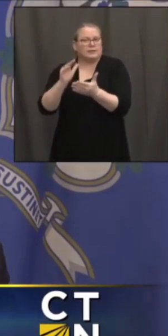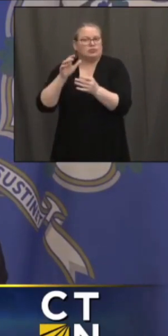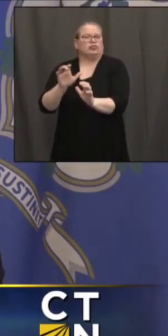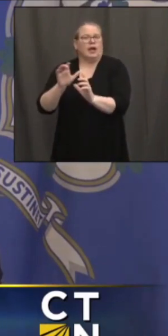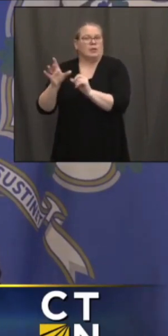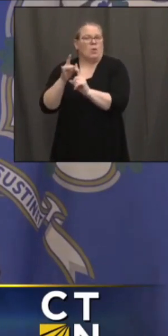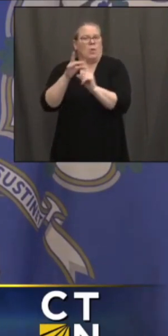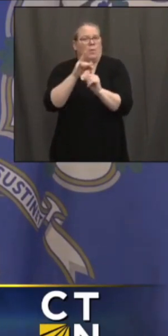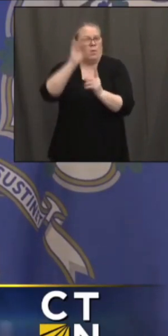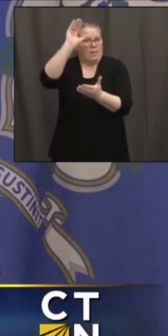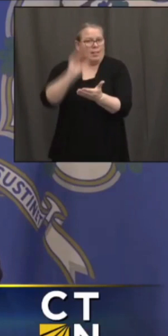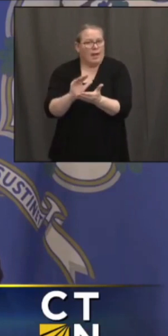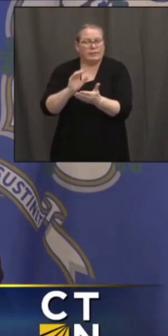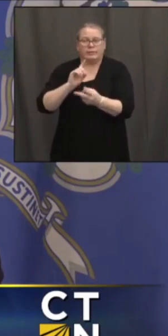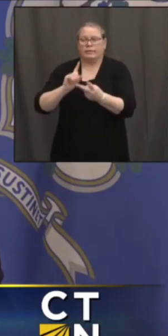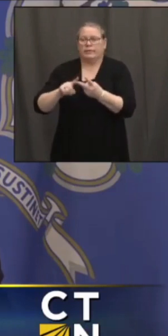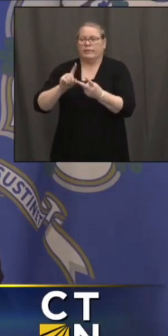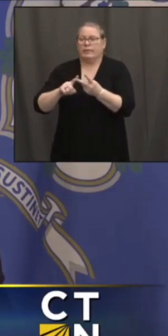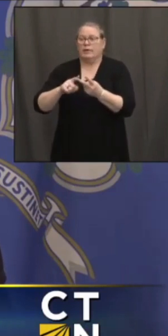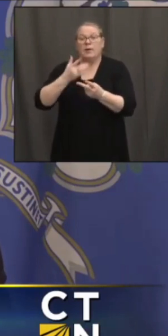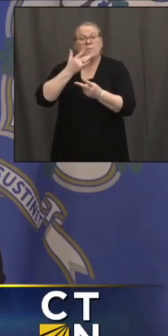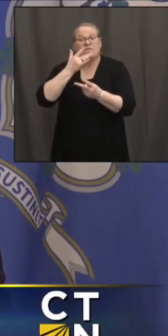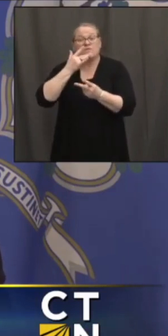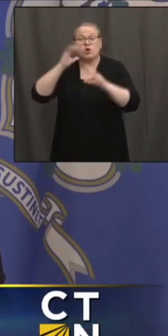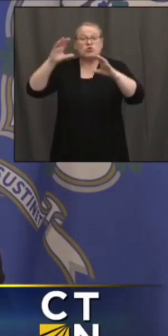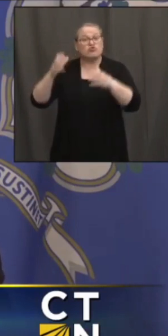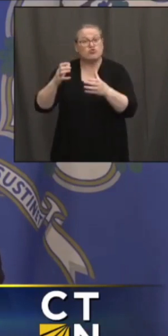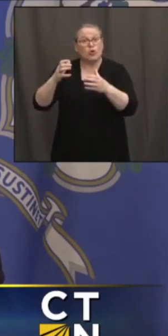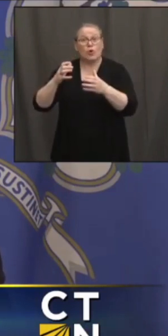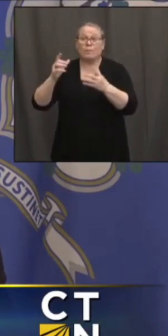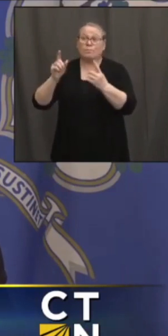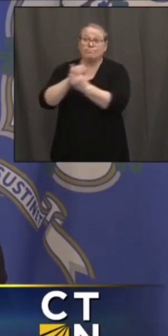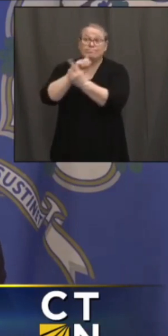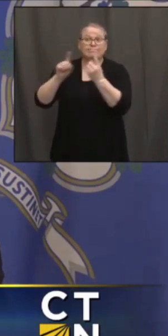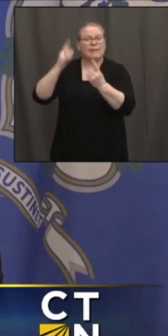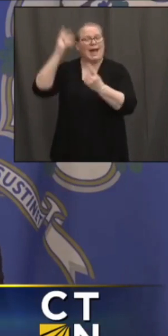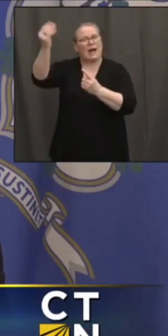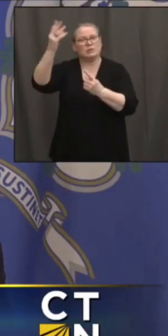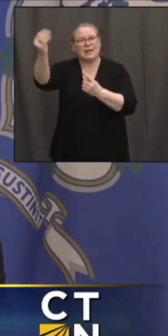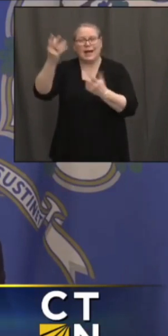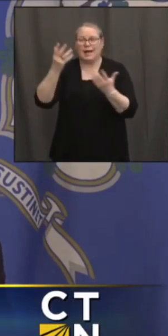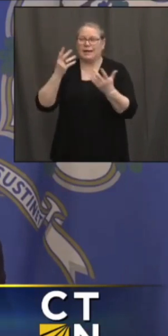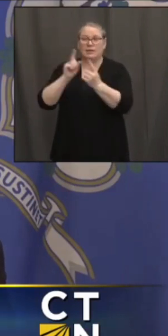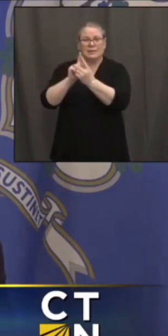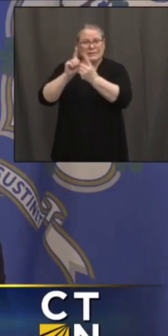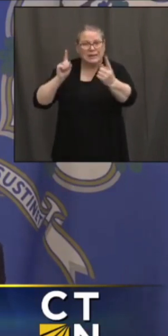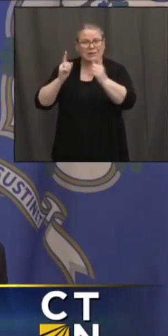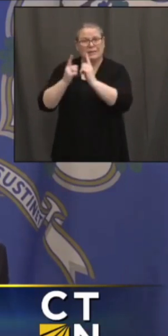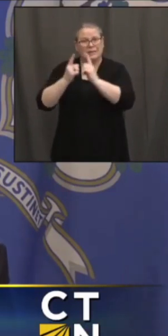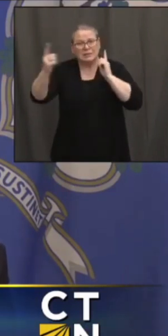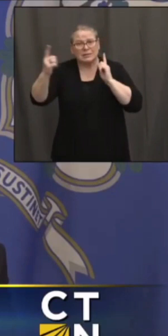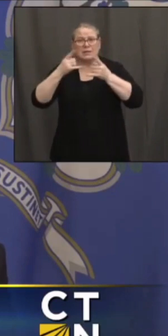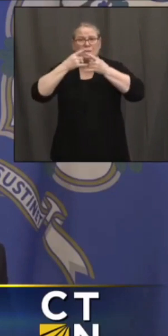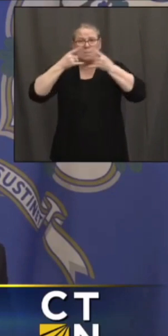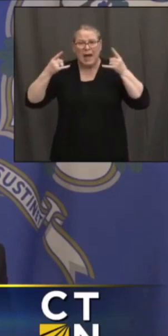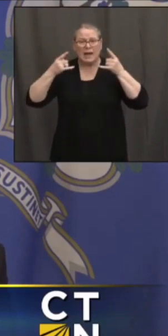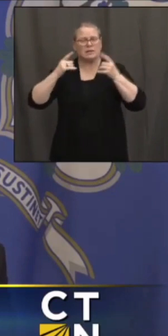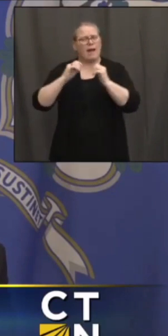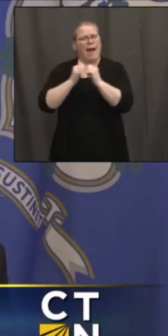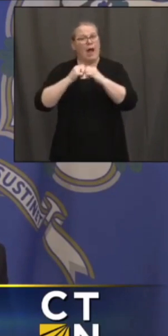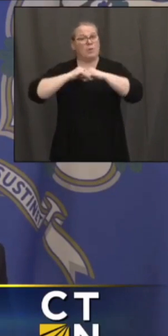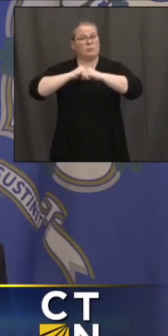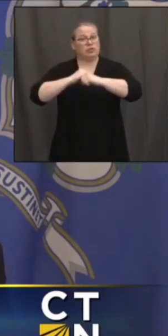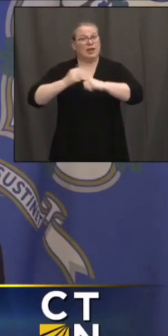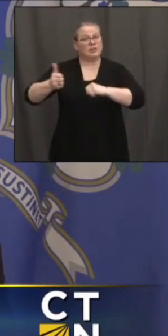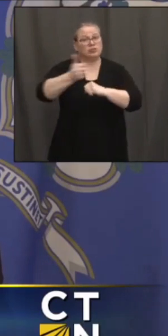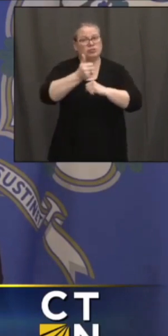think, outside much better than inside. Keep those distancing, the masks. I think nothing has changed in terms of what you ought to do. It